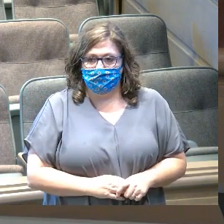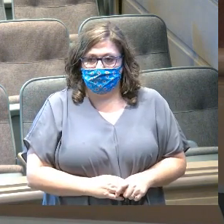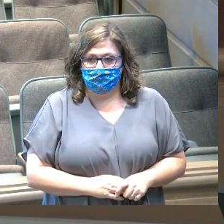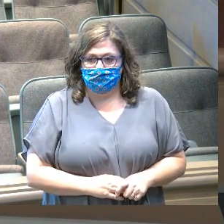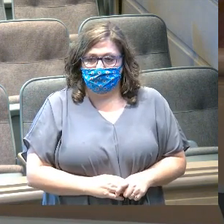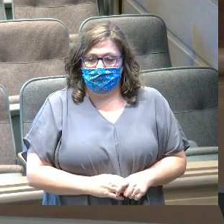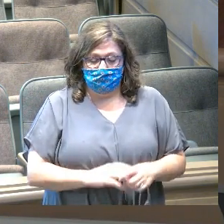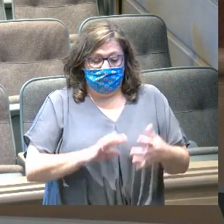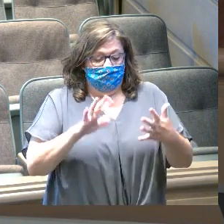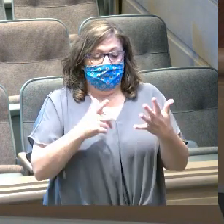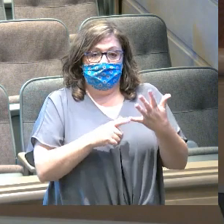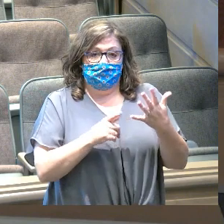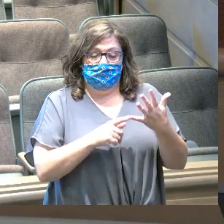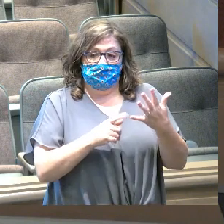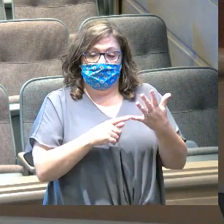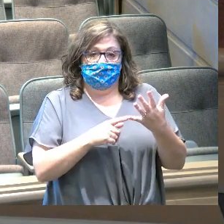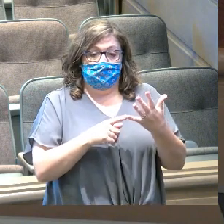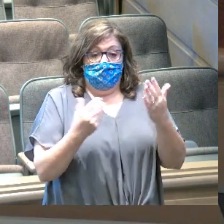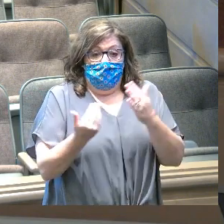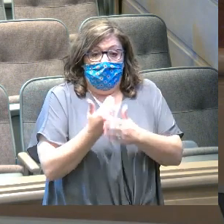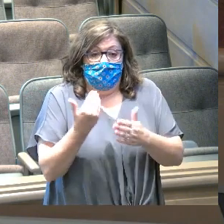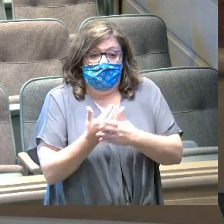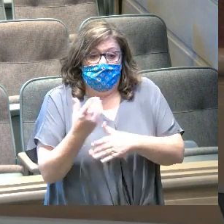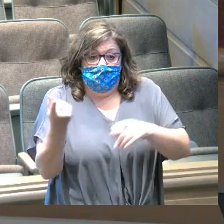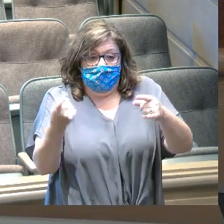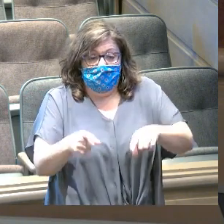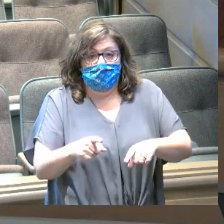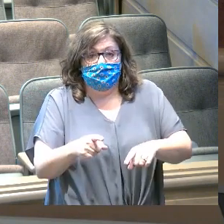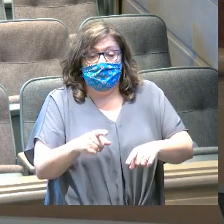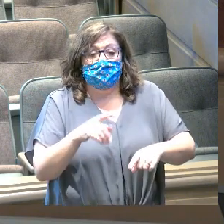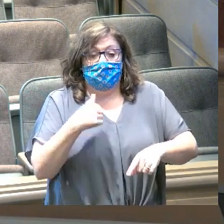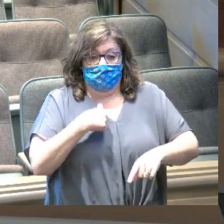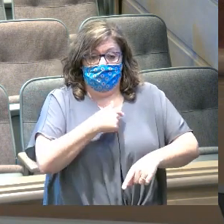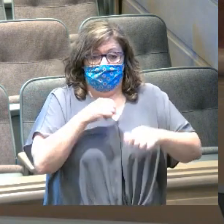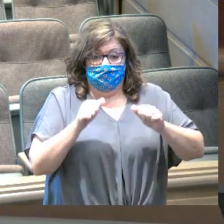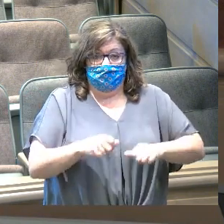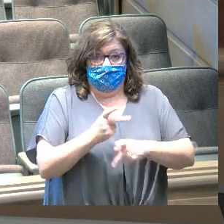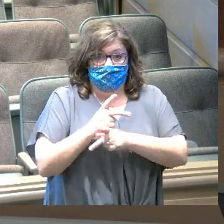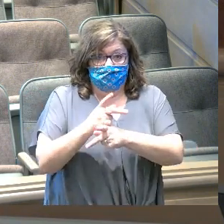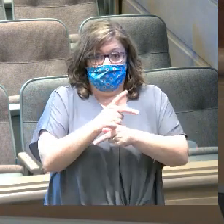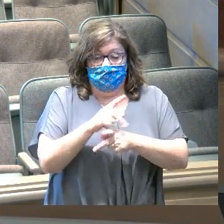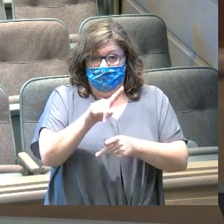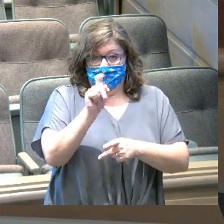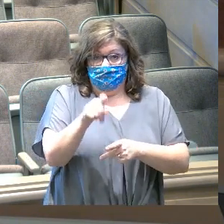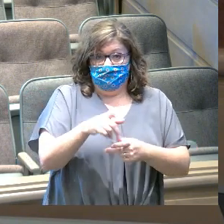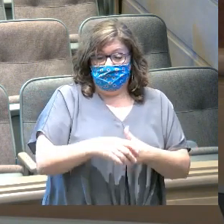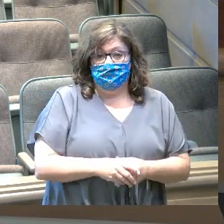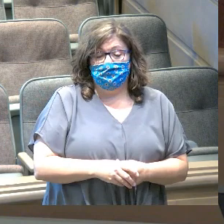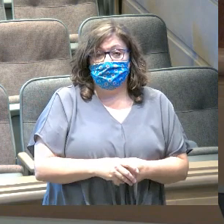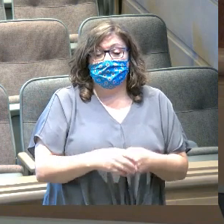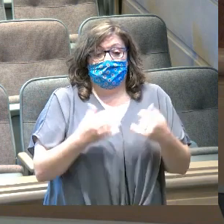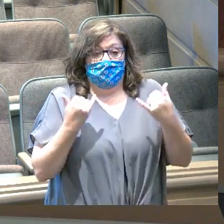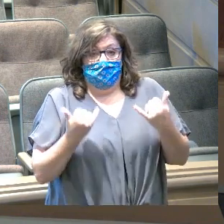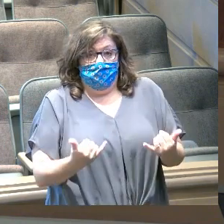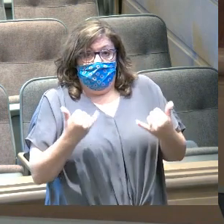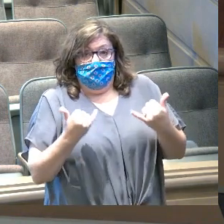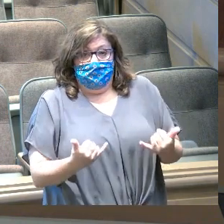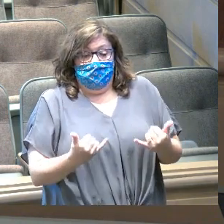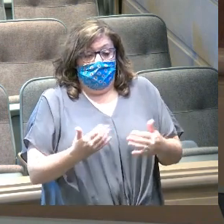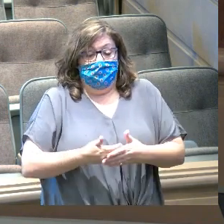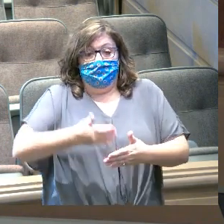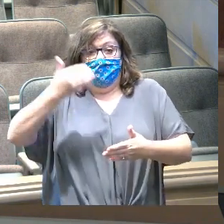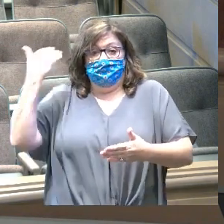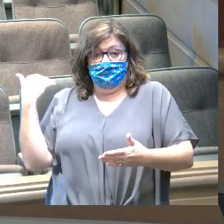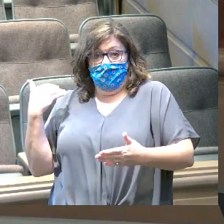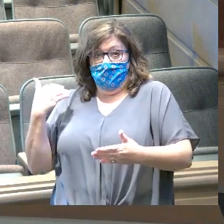new cases can be managed. What we have now, at the beginning, our healthcare workers did not have